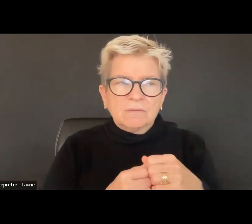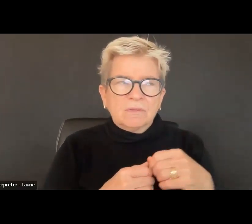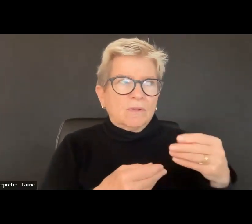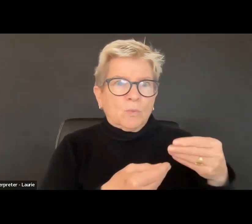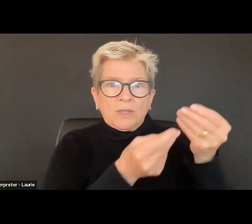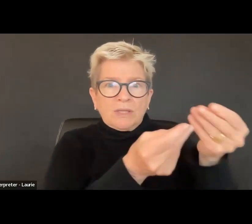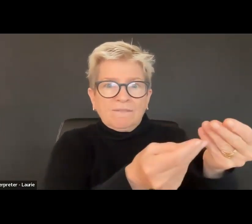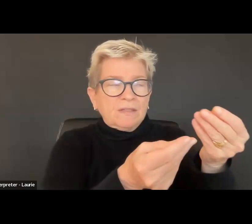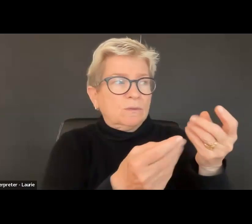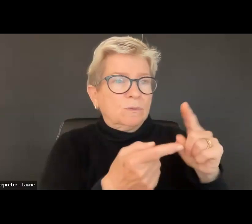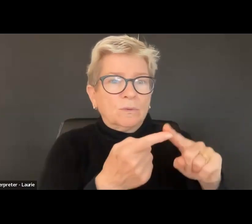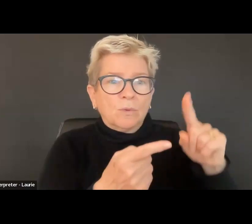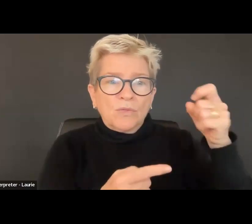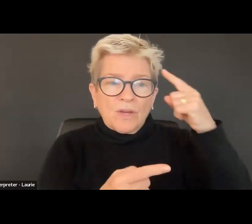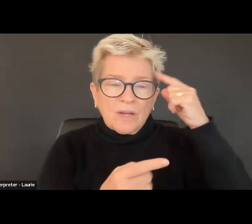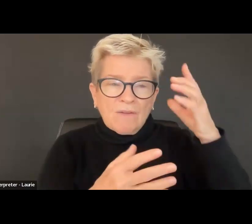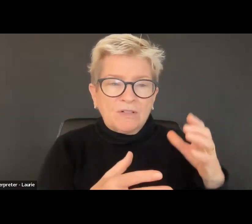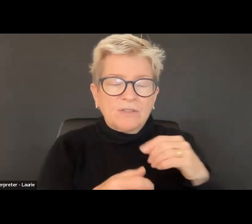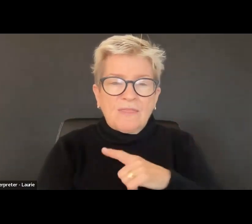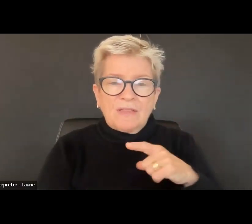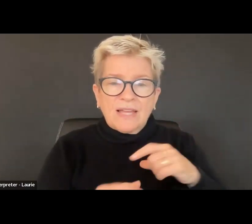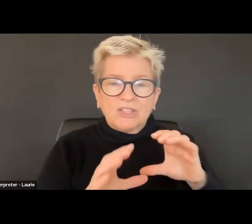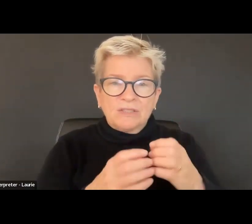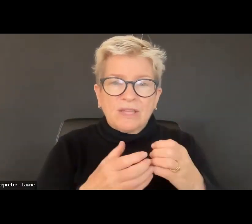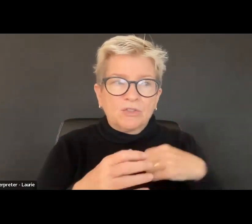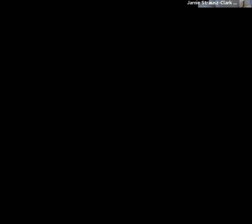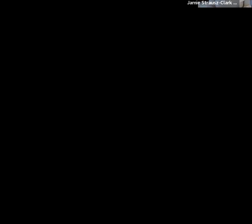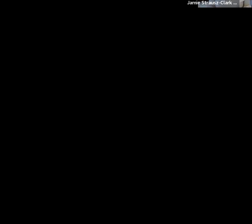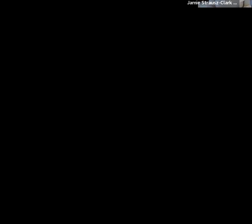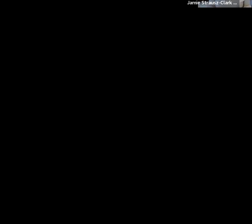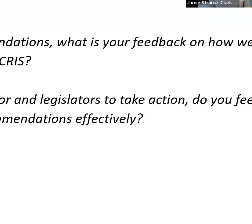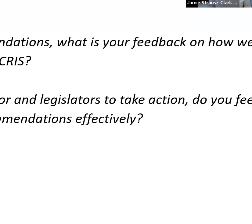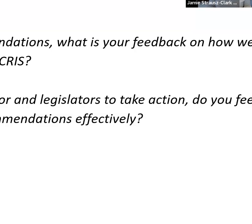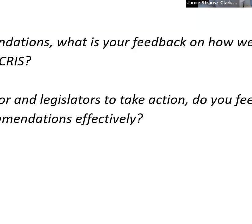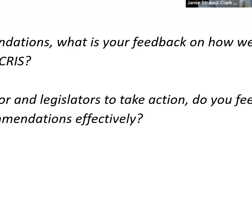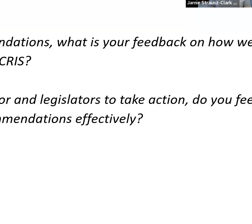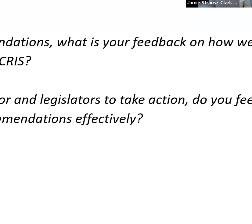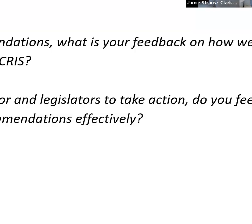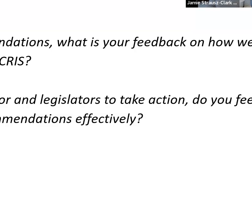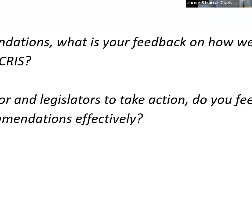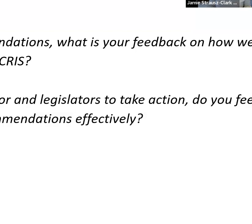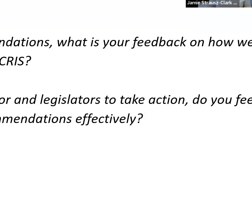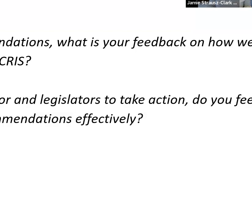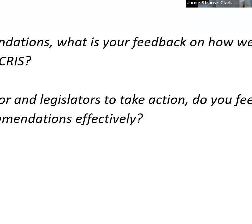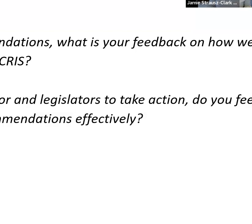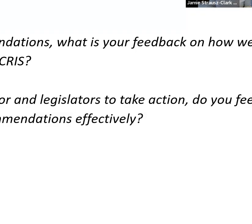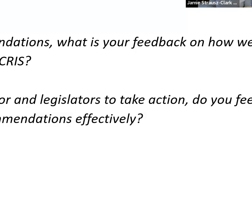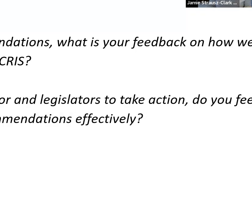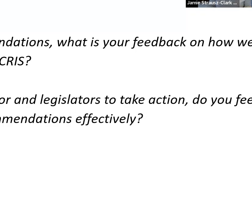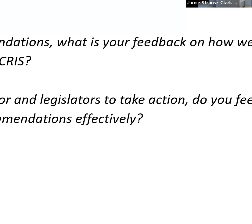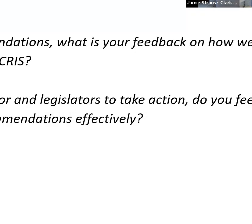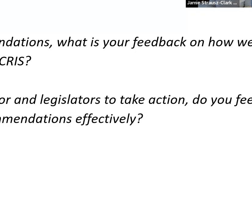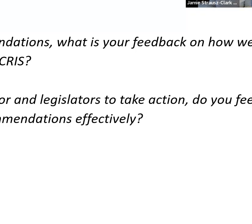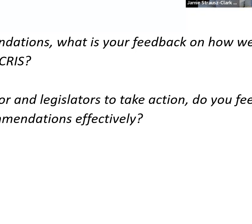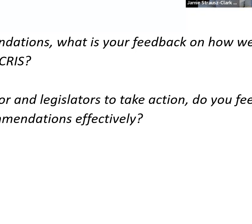the governor and legislators to take action, do you feel like the content conveys the CRIS's recommendations effectively?